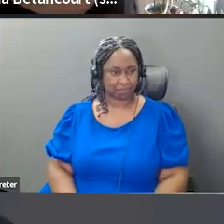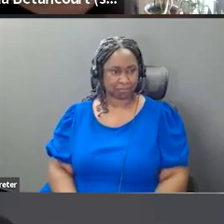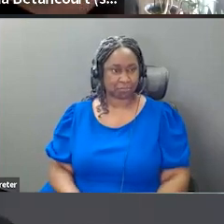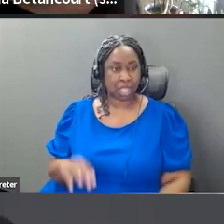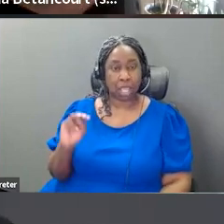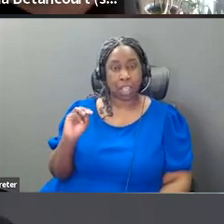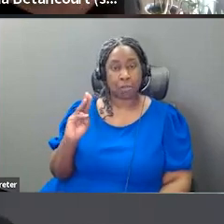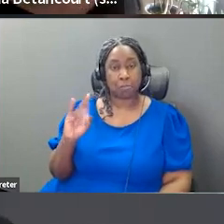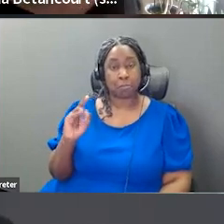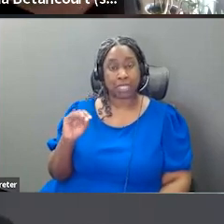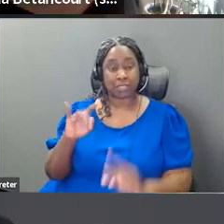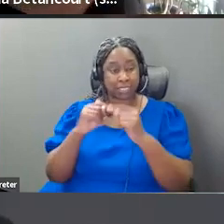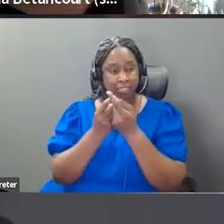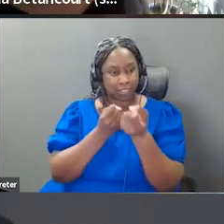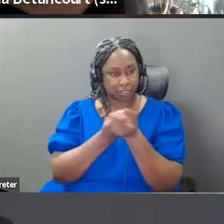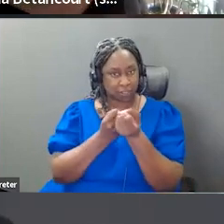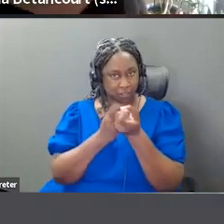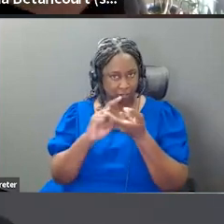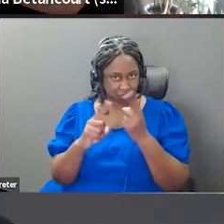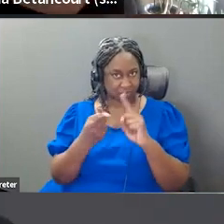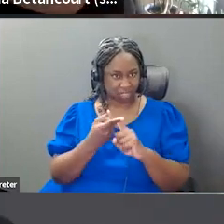Muslim teens supporting friends.